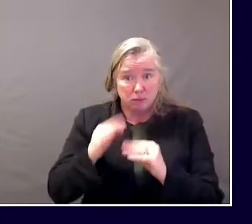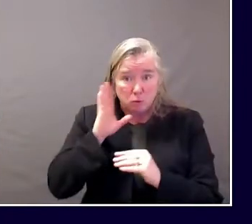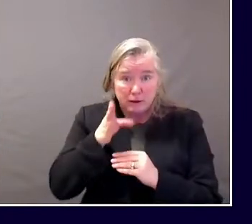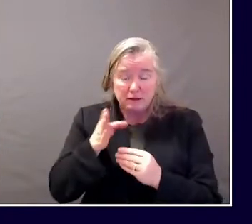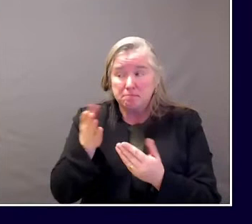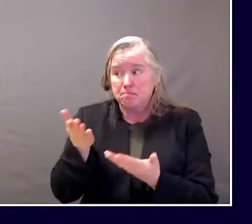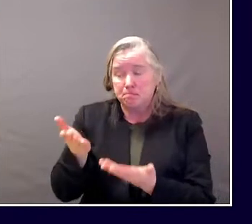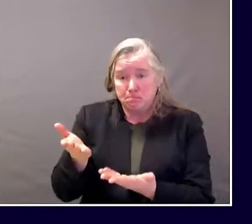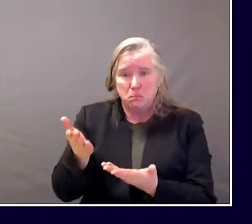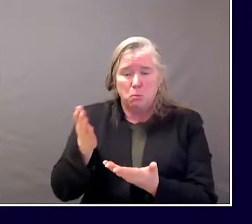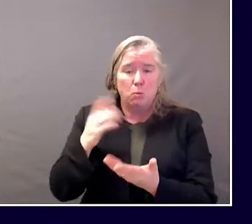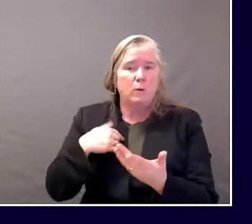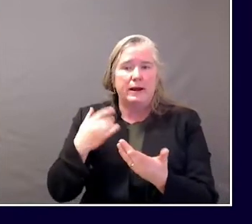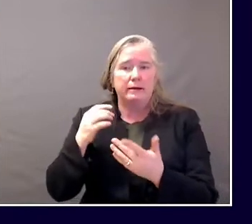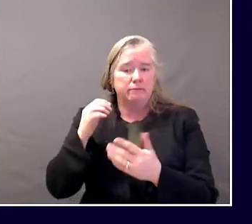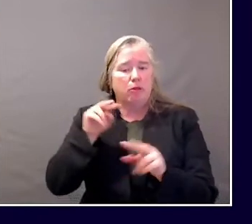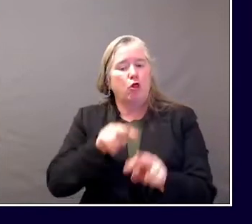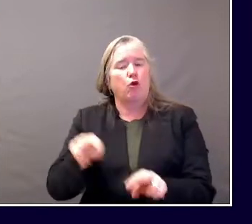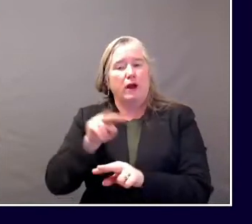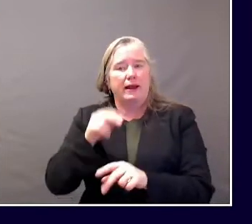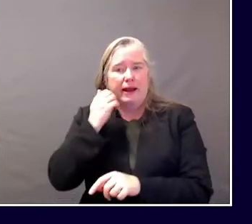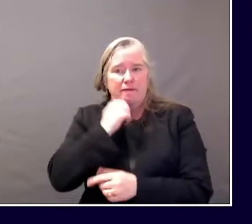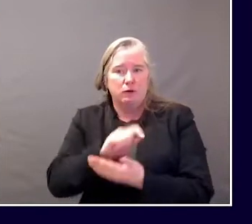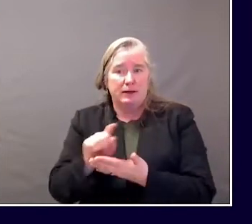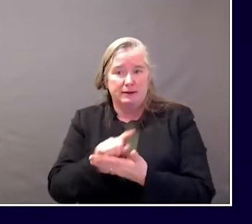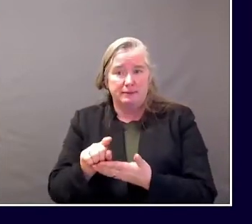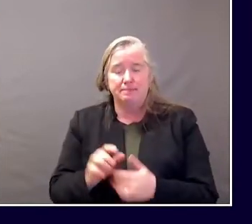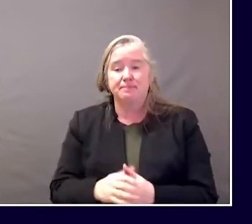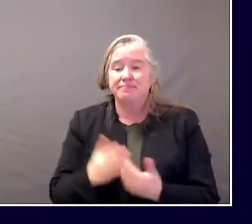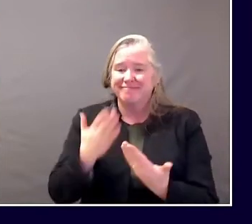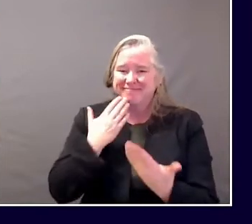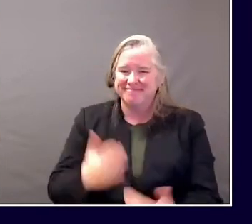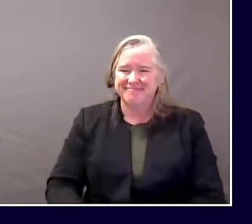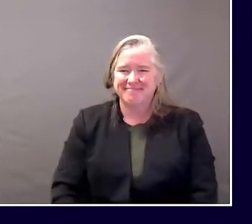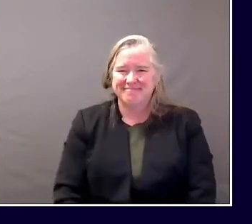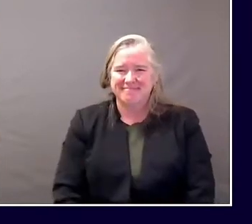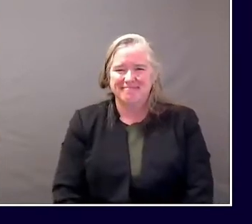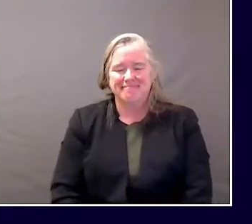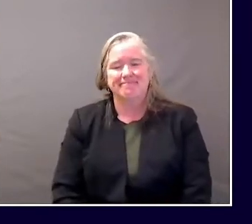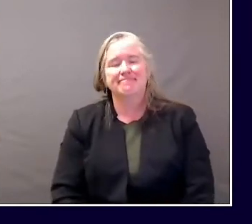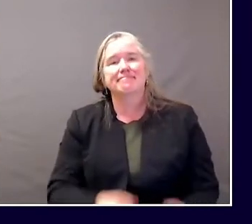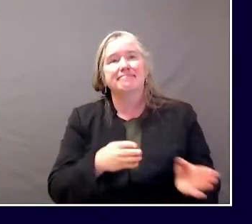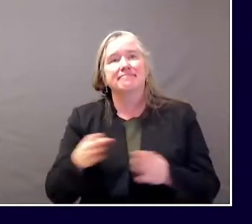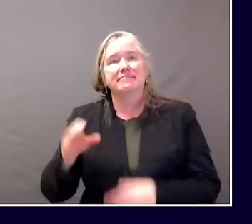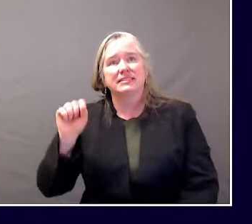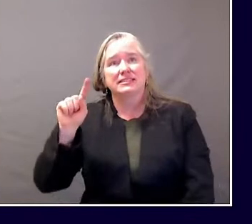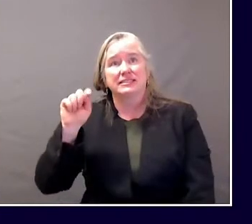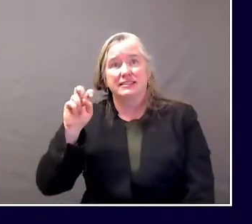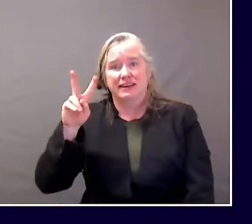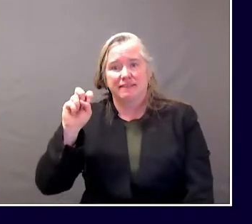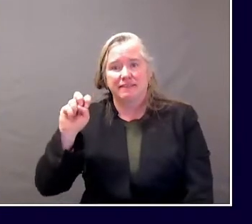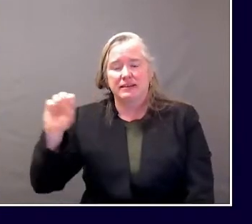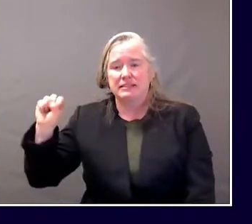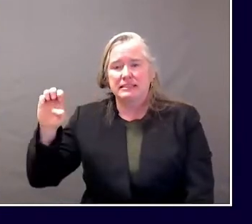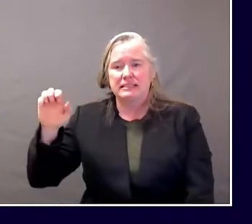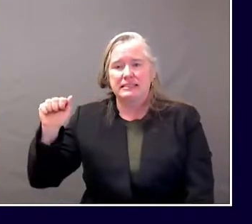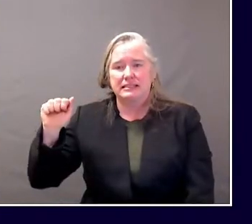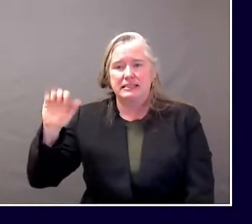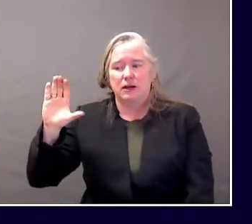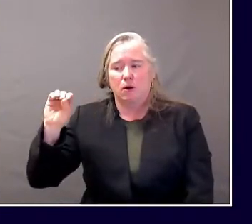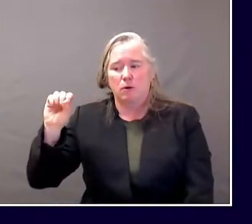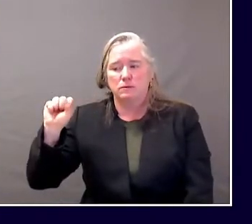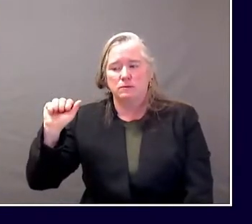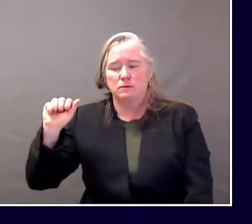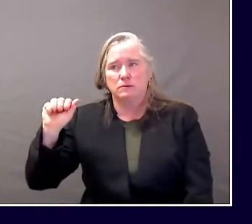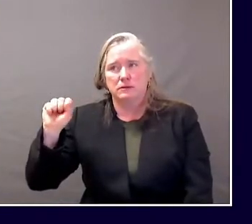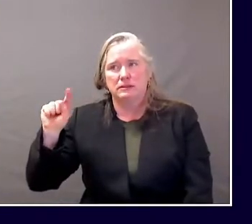Lambert? Yep. Thanks, Jennifer. I'm going to turn it over to Steve Porter at Seacoast. Thank